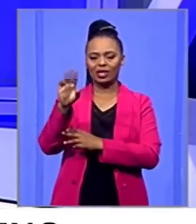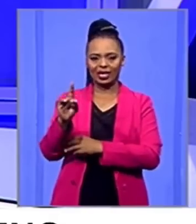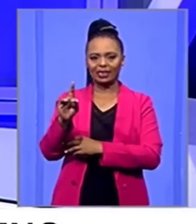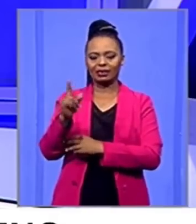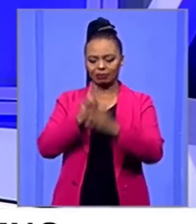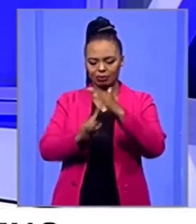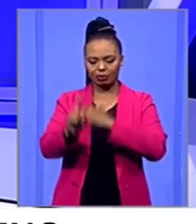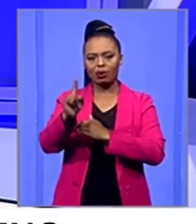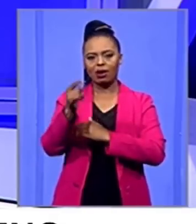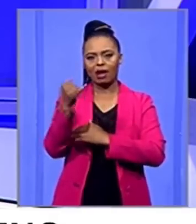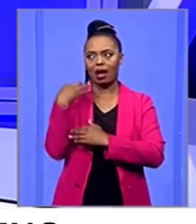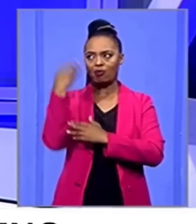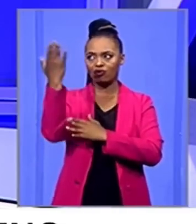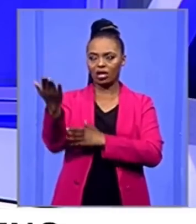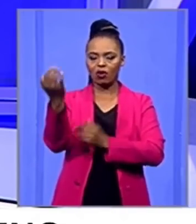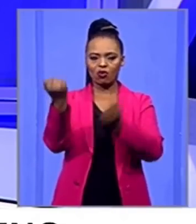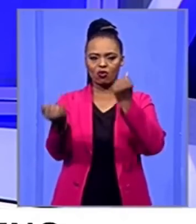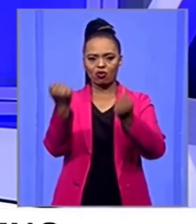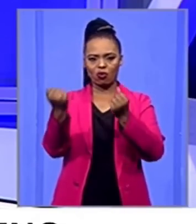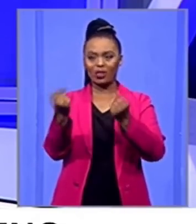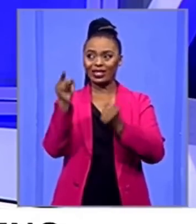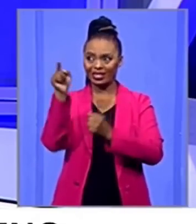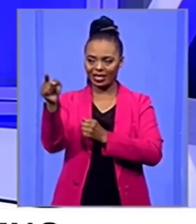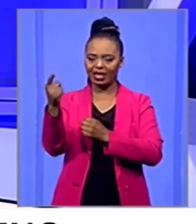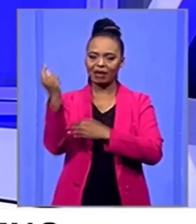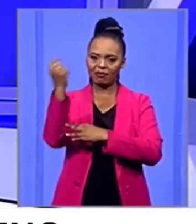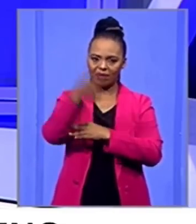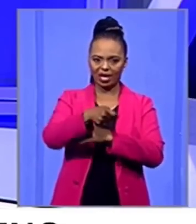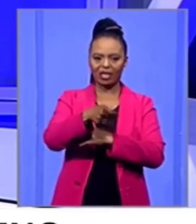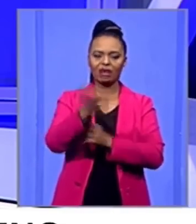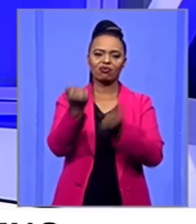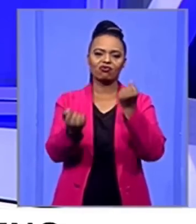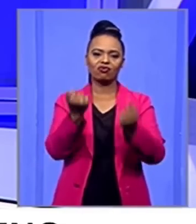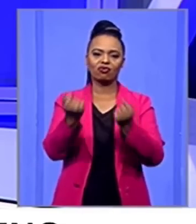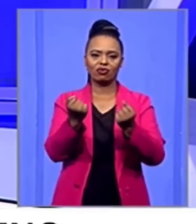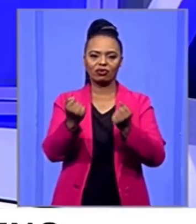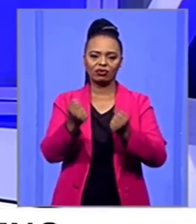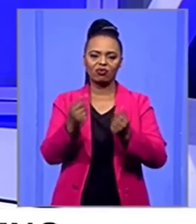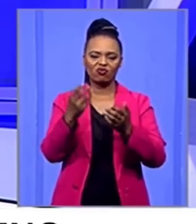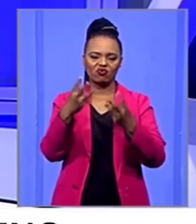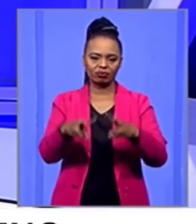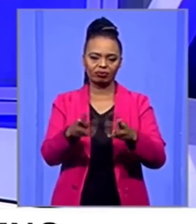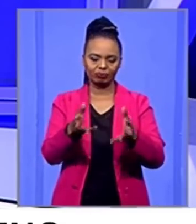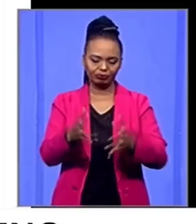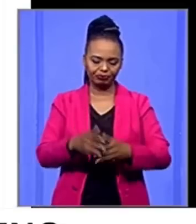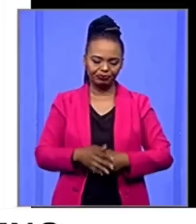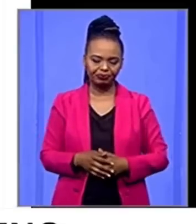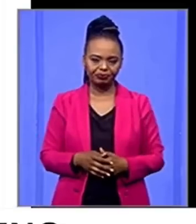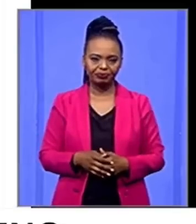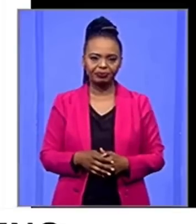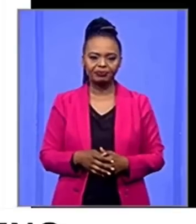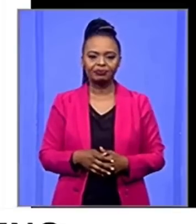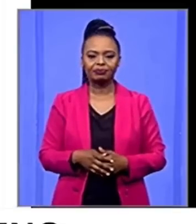yeo o tla swanelwa ke go lefa ditshenyagalelo tša kgorotsheko.